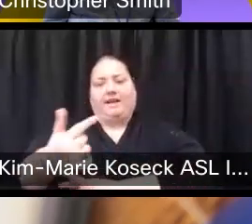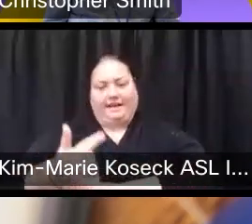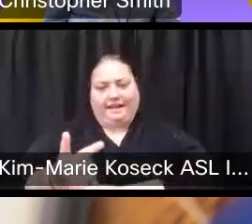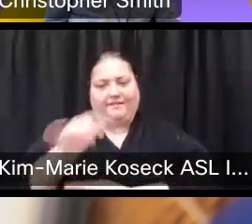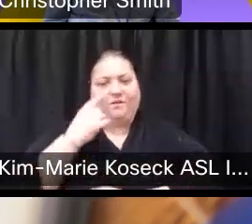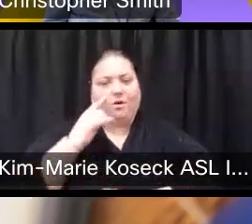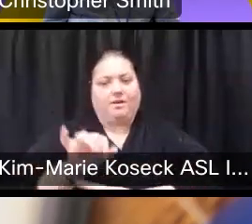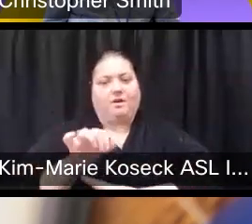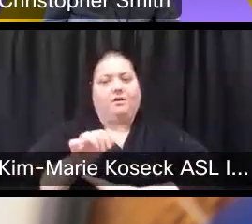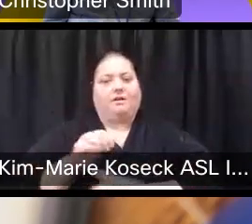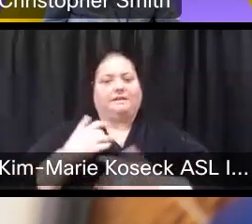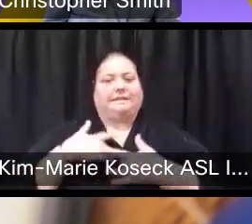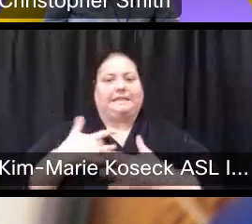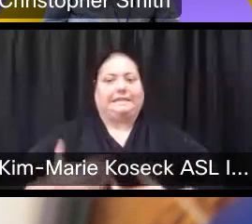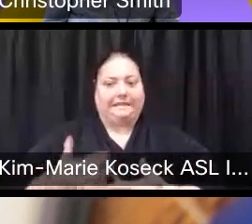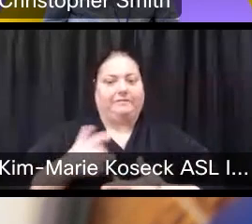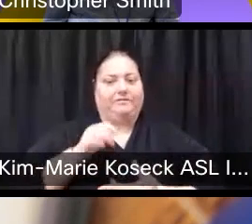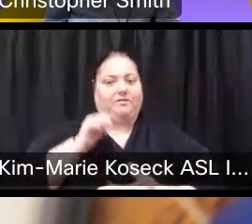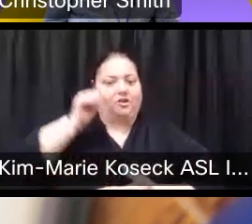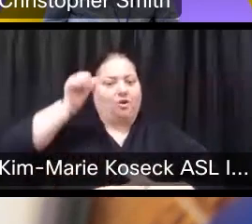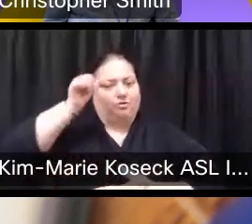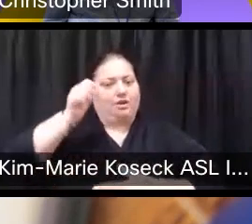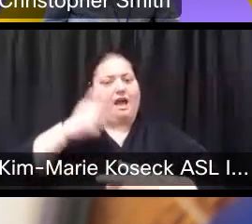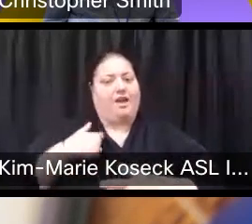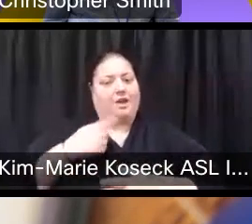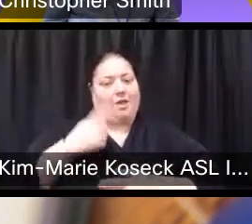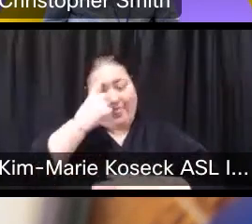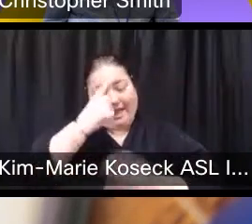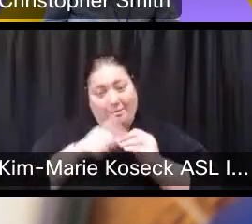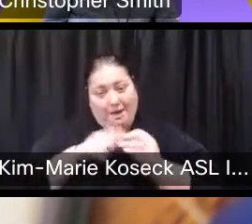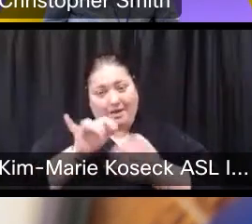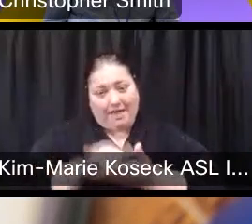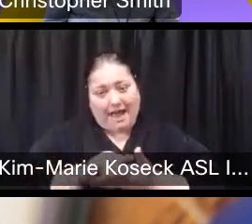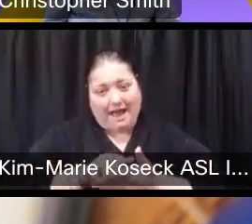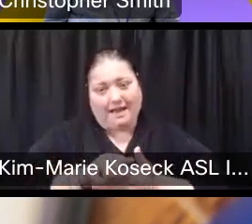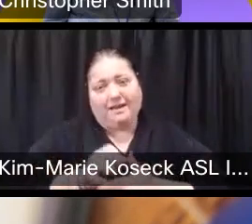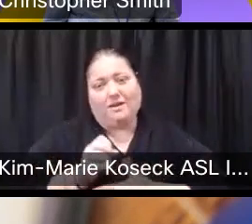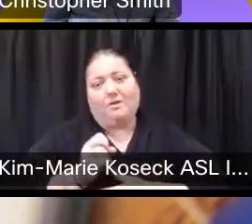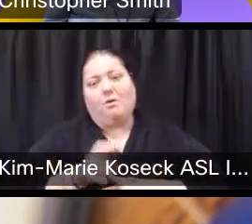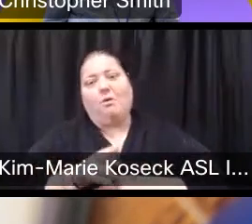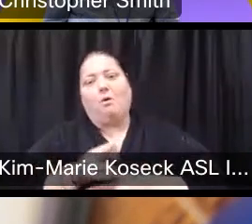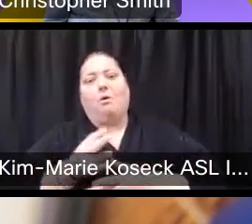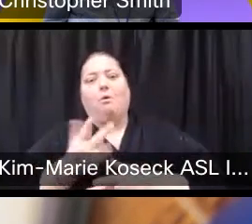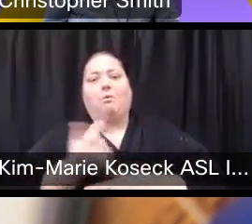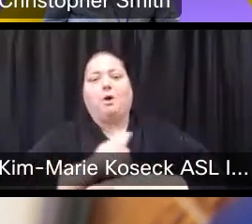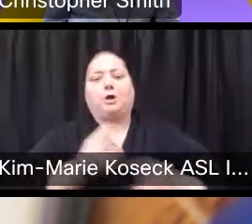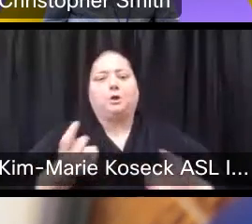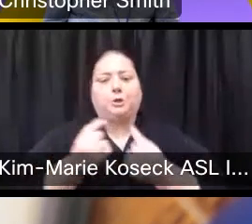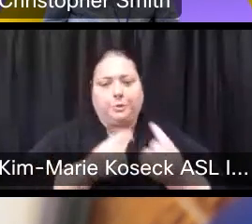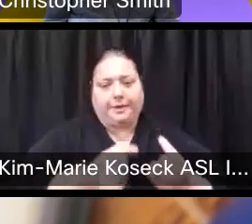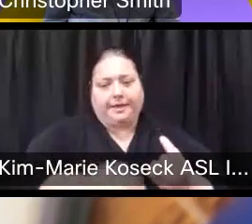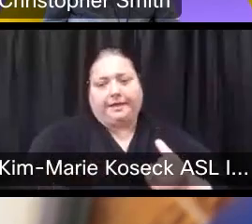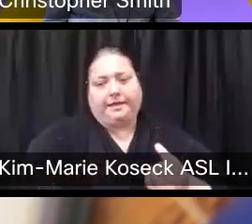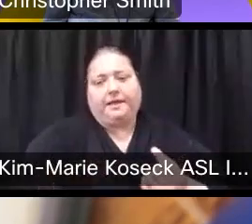in those settings as adults. So I'm just wondering if you guys, if you take those things into consideration, or what kinds of things that you're doing